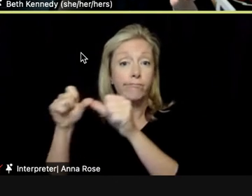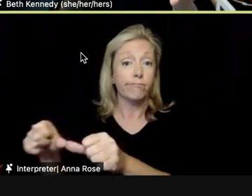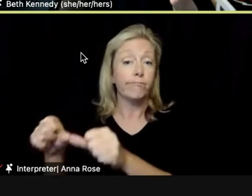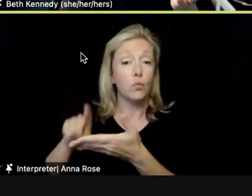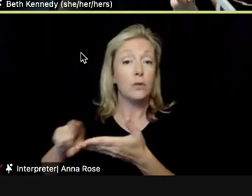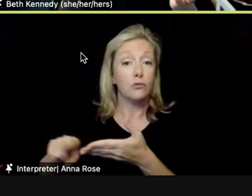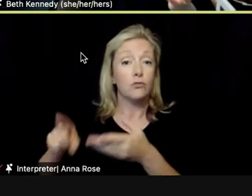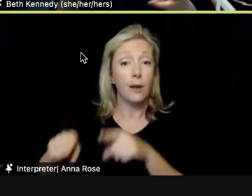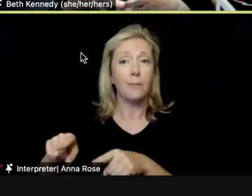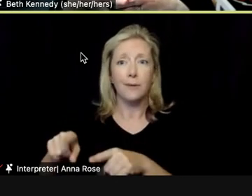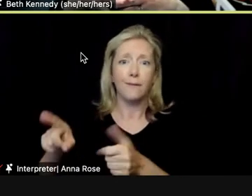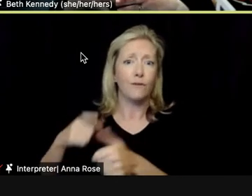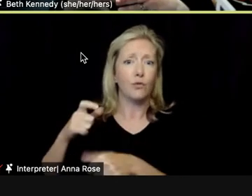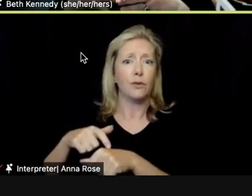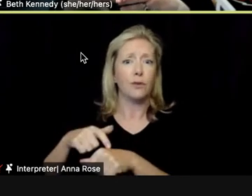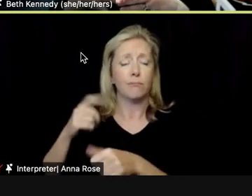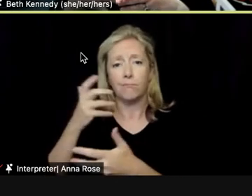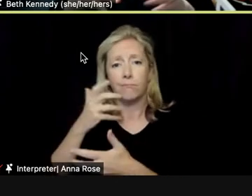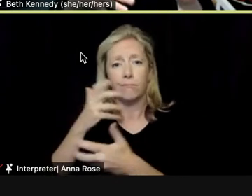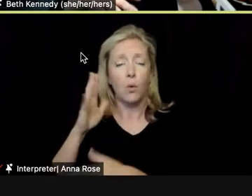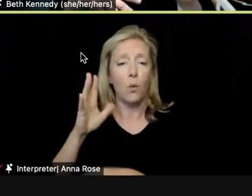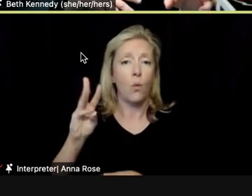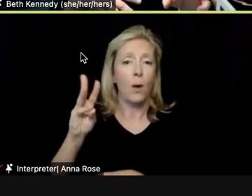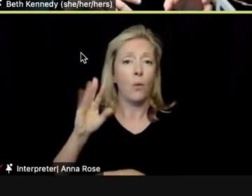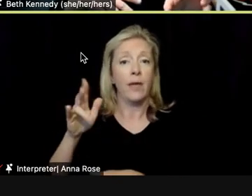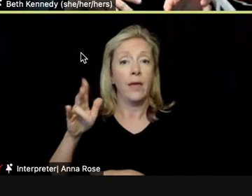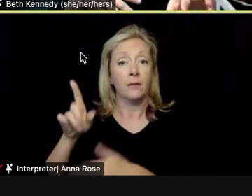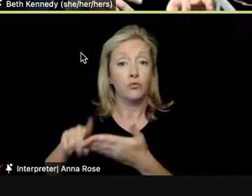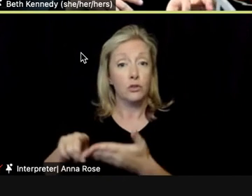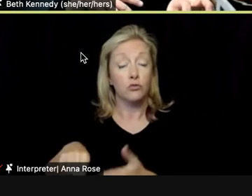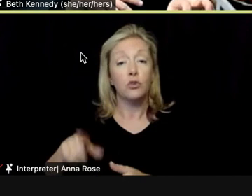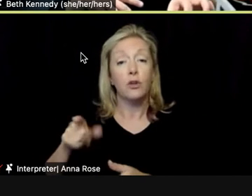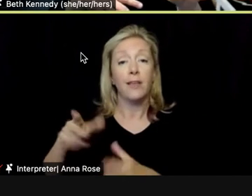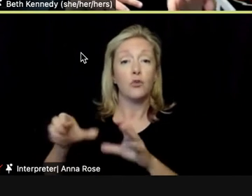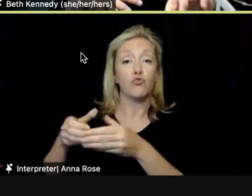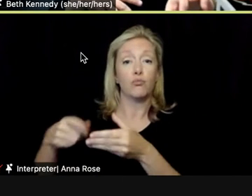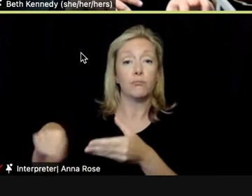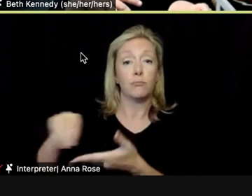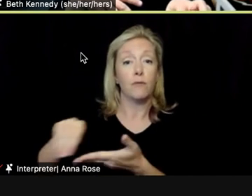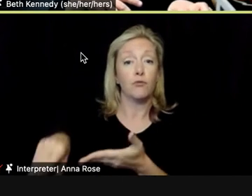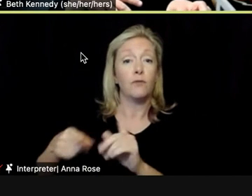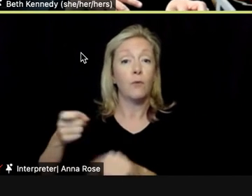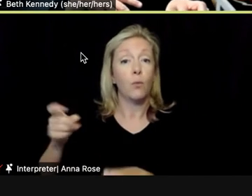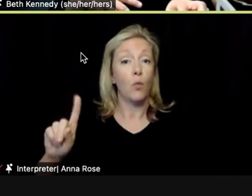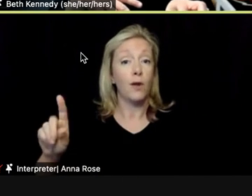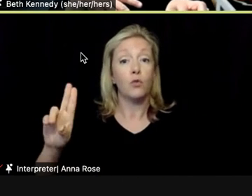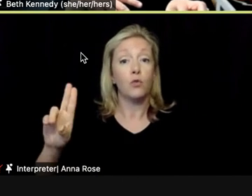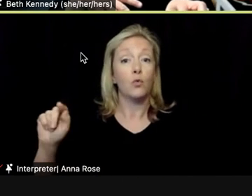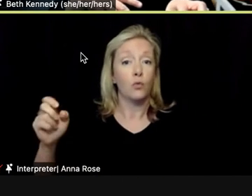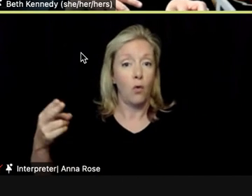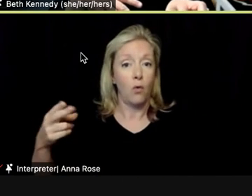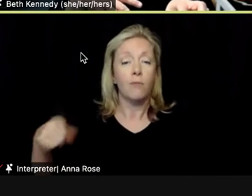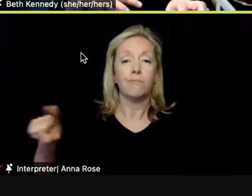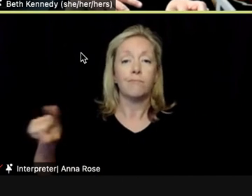study. That's unheard of. And they took a group of kids in Utah who had interveners,